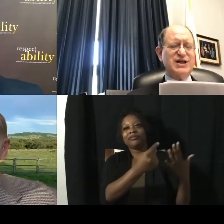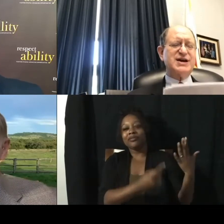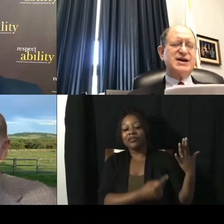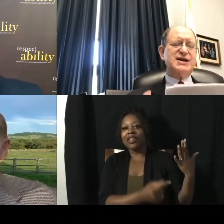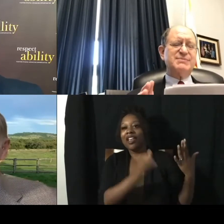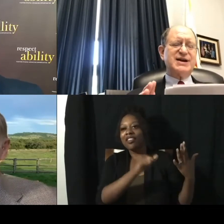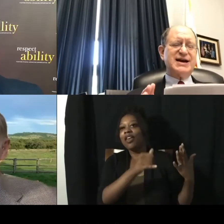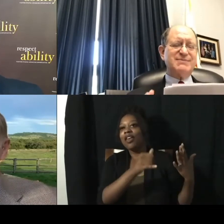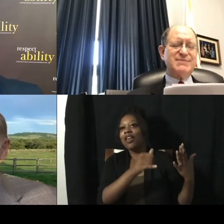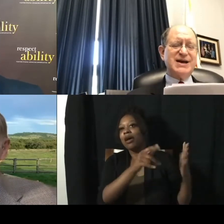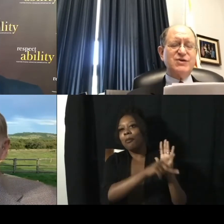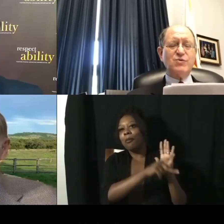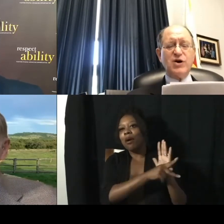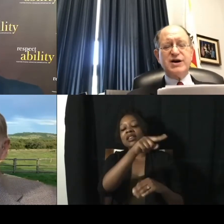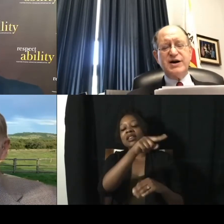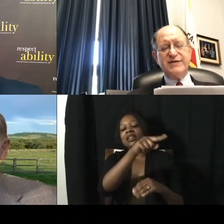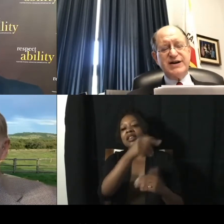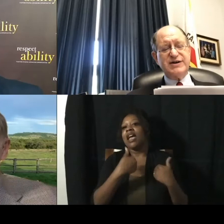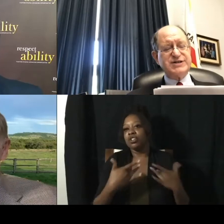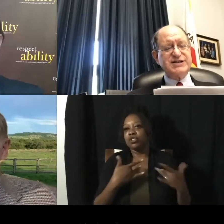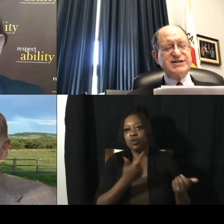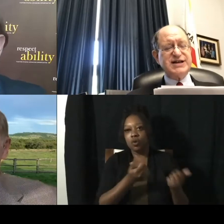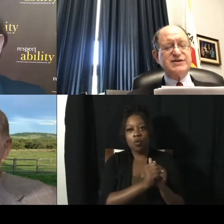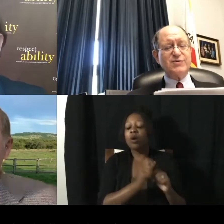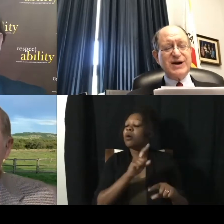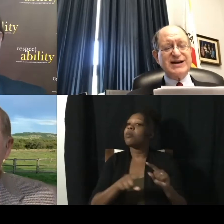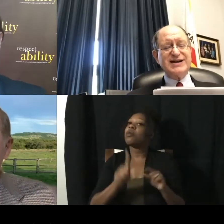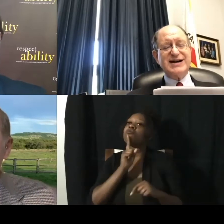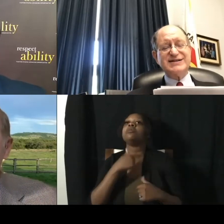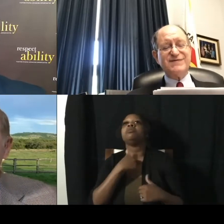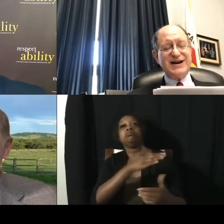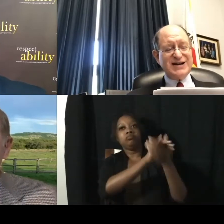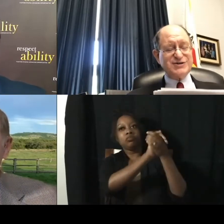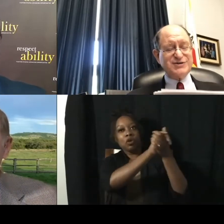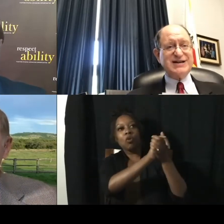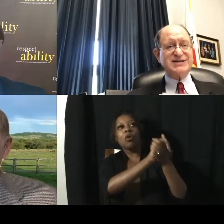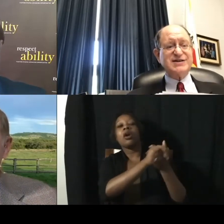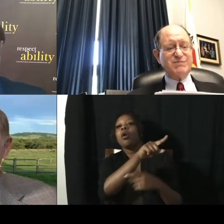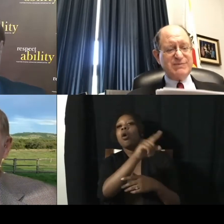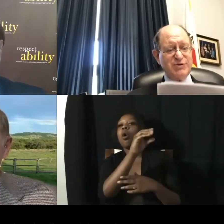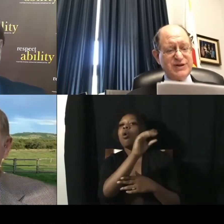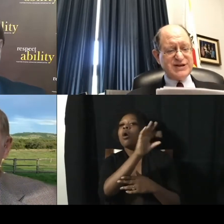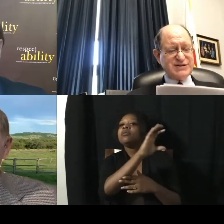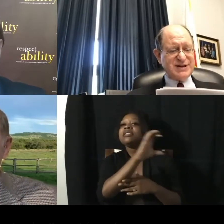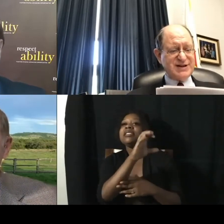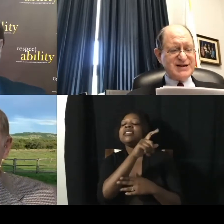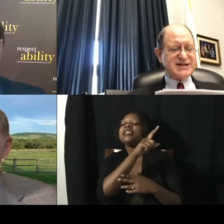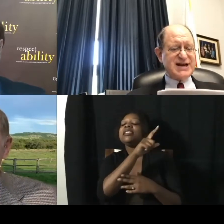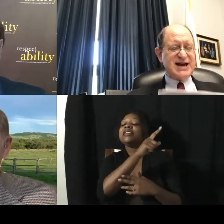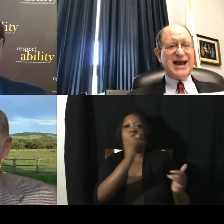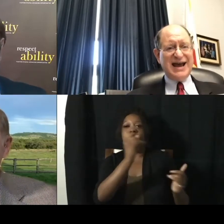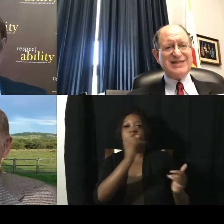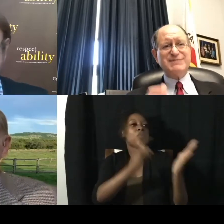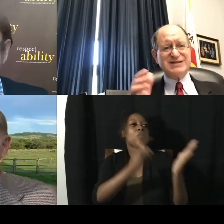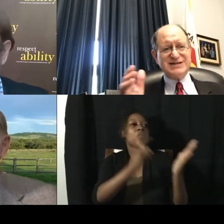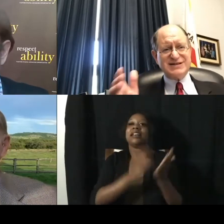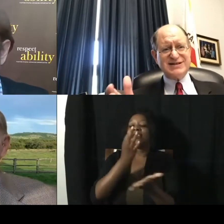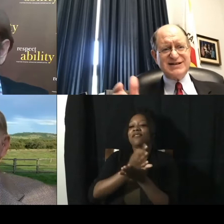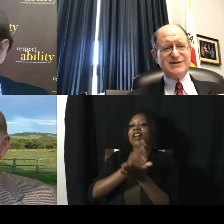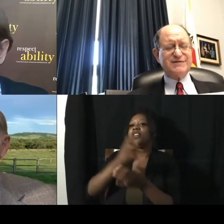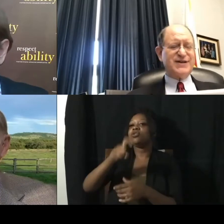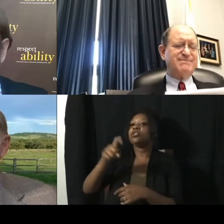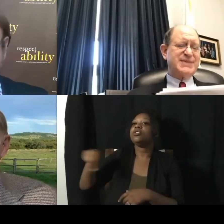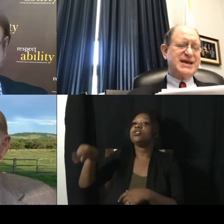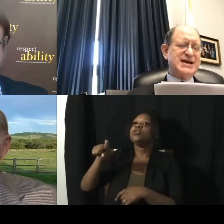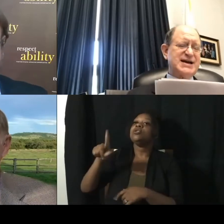with, but I commend the work of the OCC to recognize the financial needs of people with disabilities and the businesses that